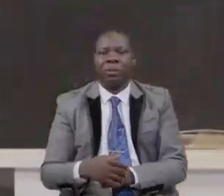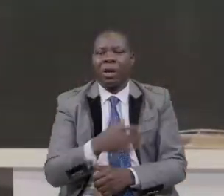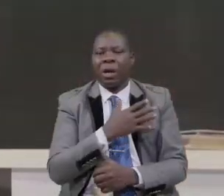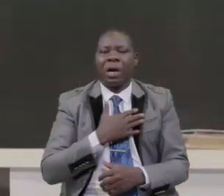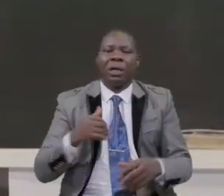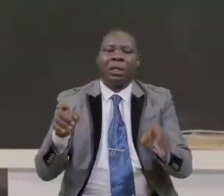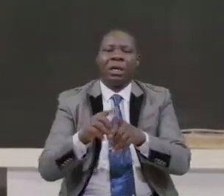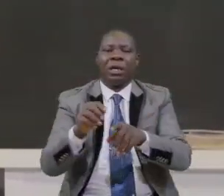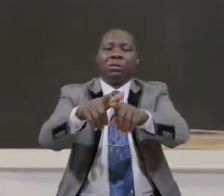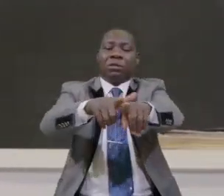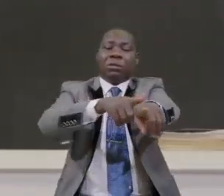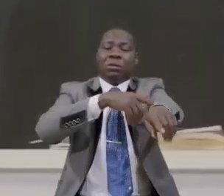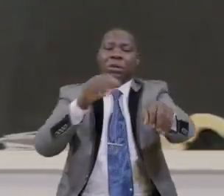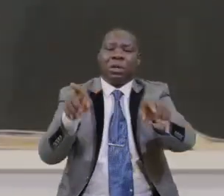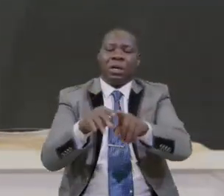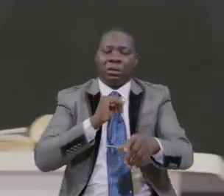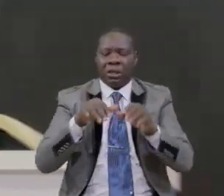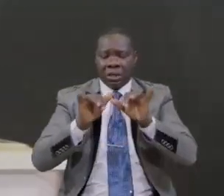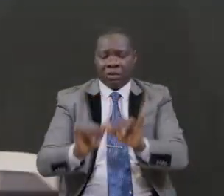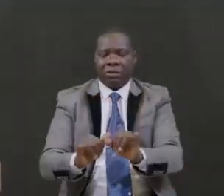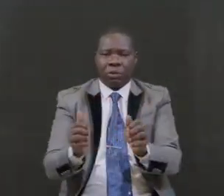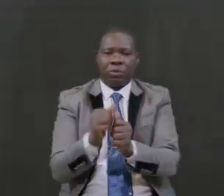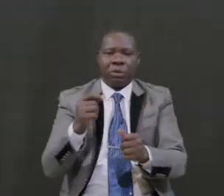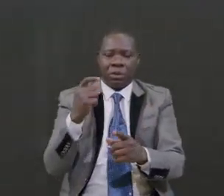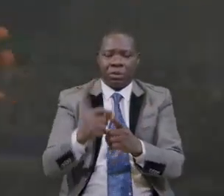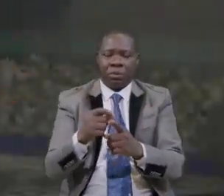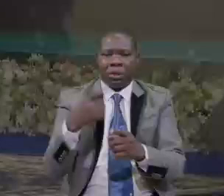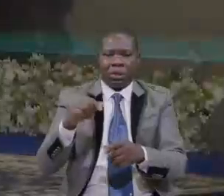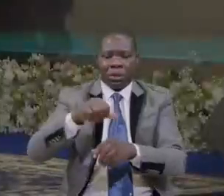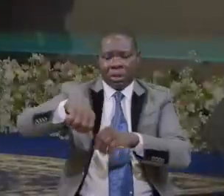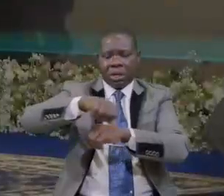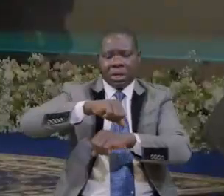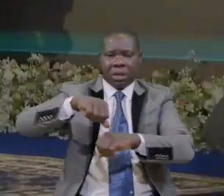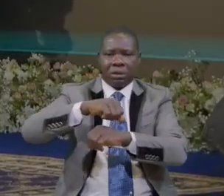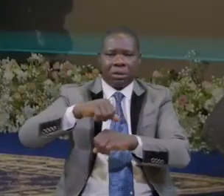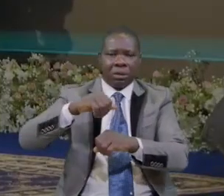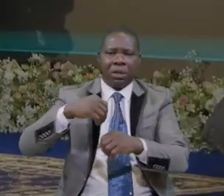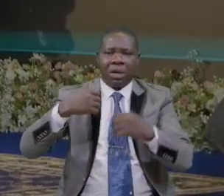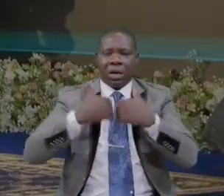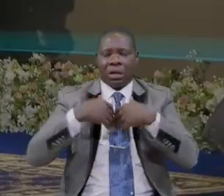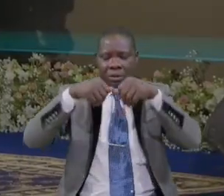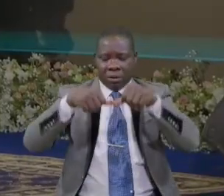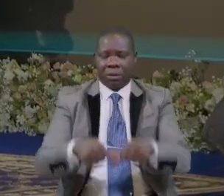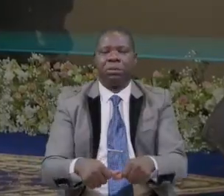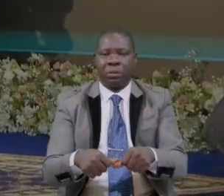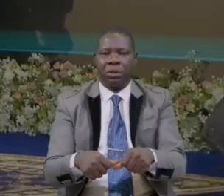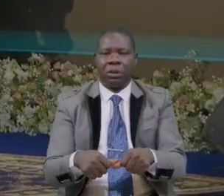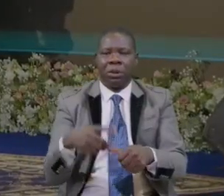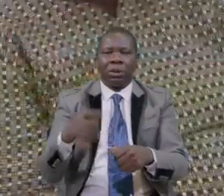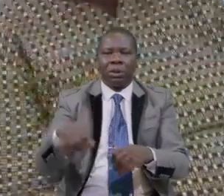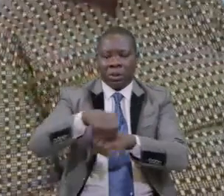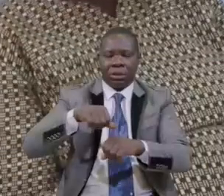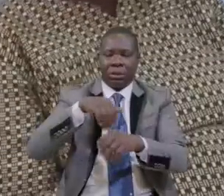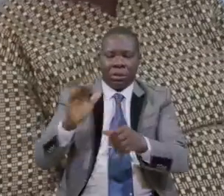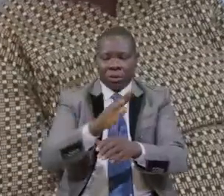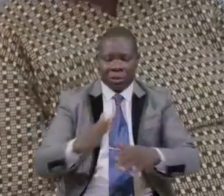stayed with the word, the anointing has remained. The anointing in your life will